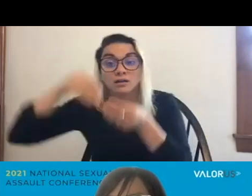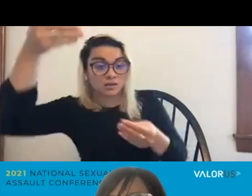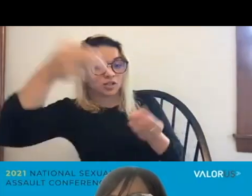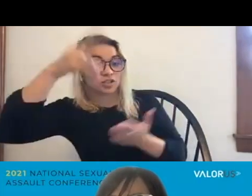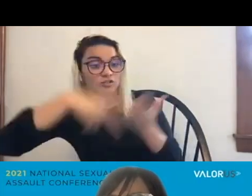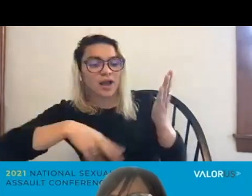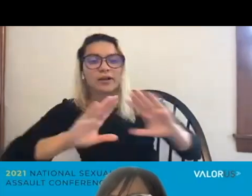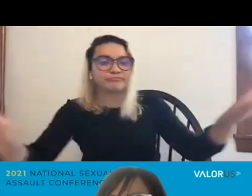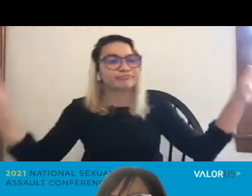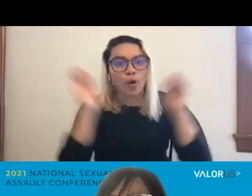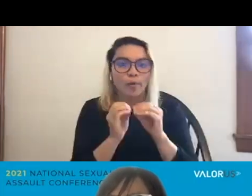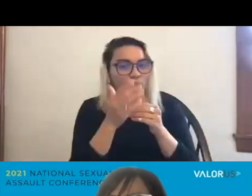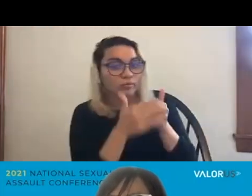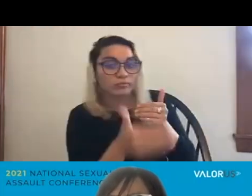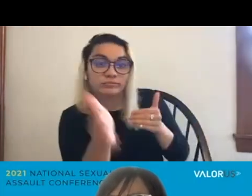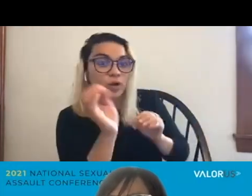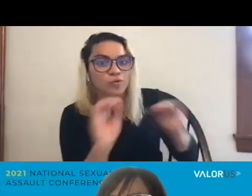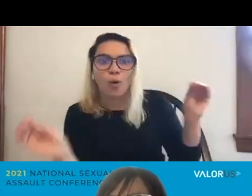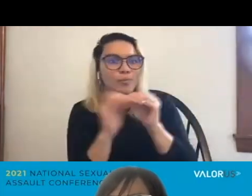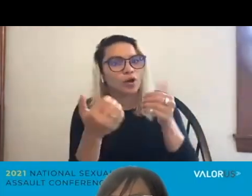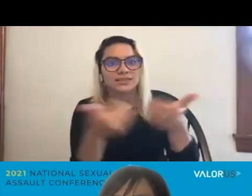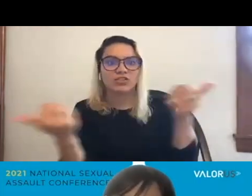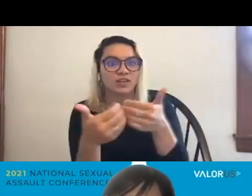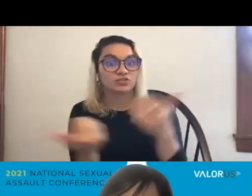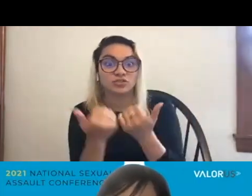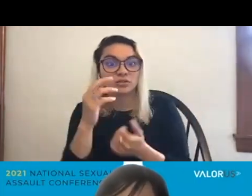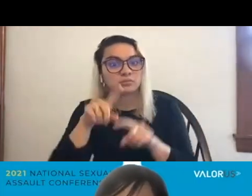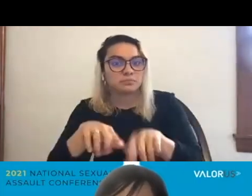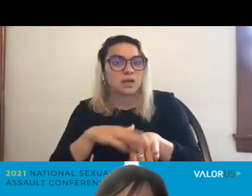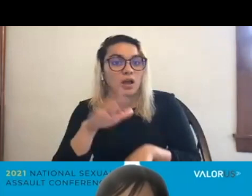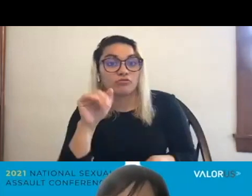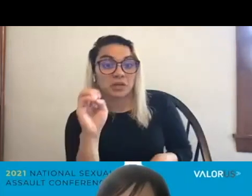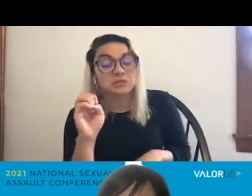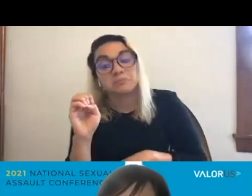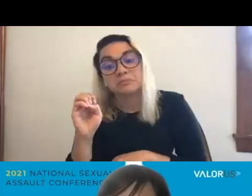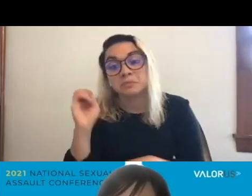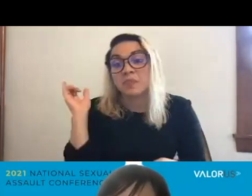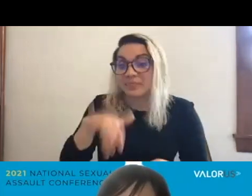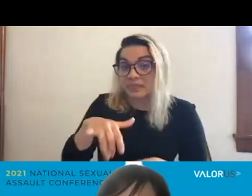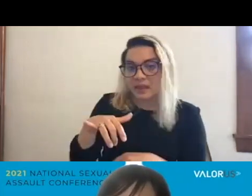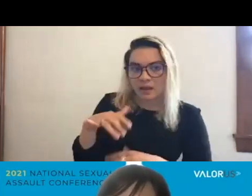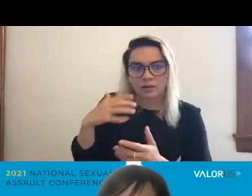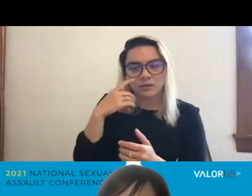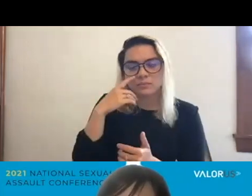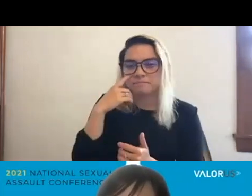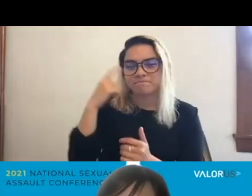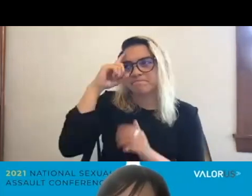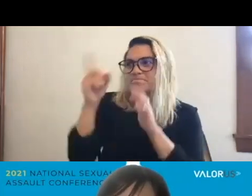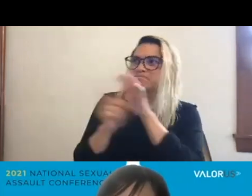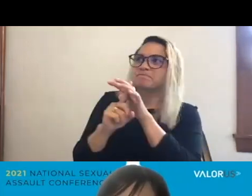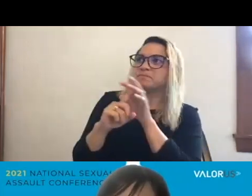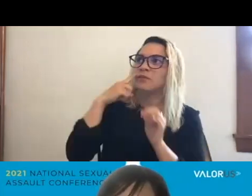so that was my, I think, the first moment that comes to mind for me when I felt like, you know,